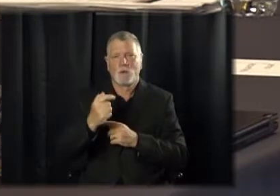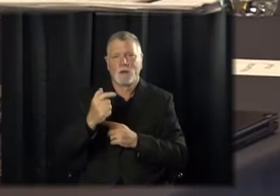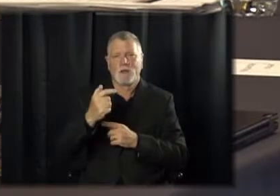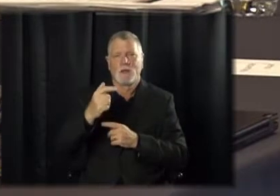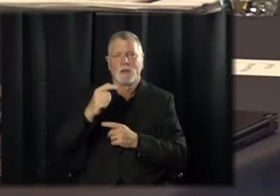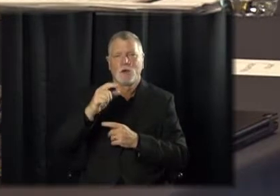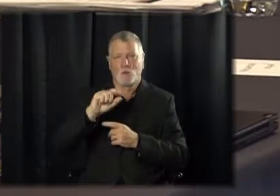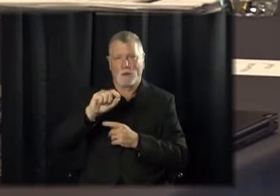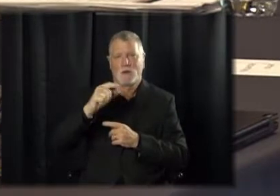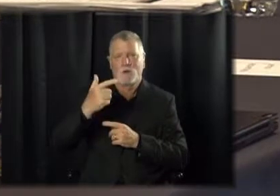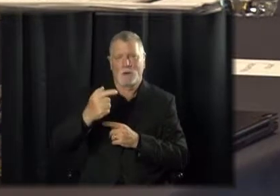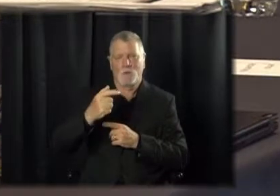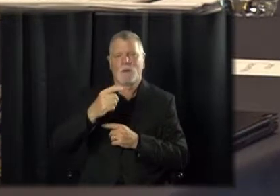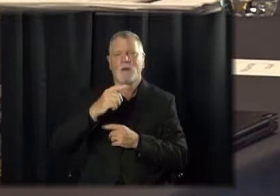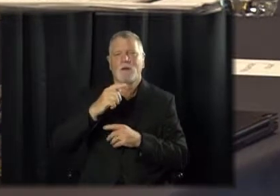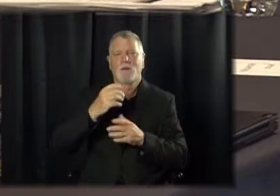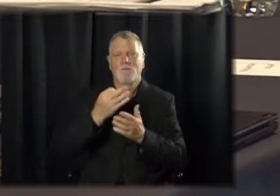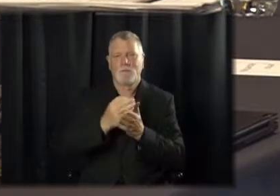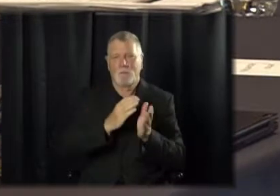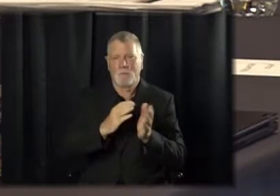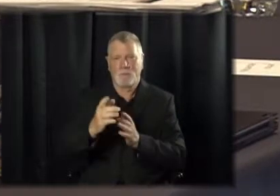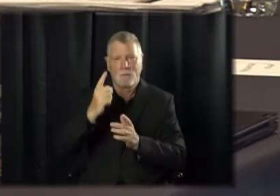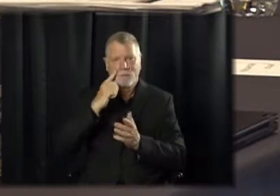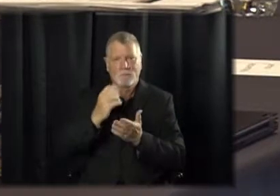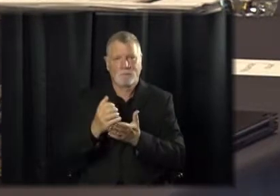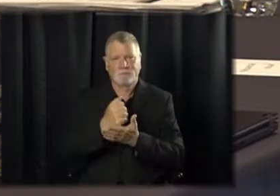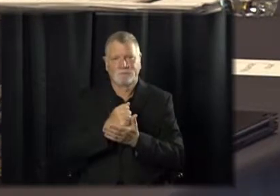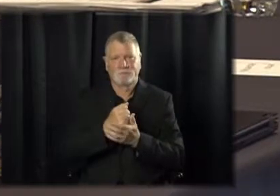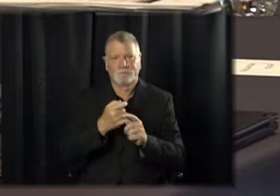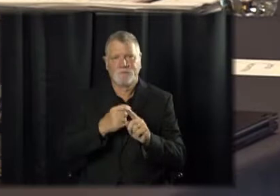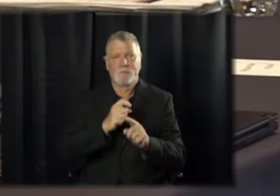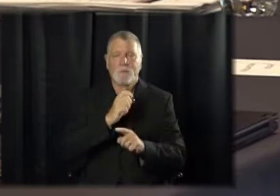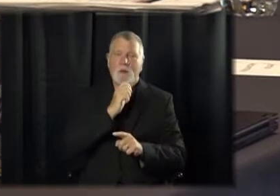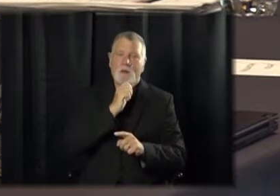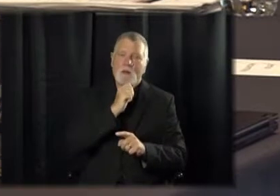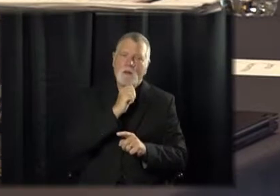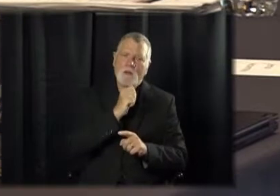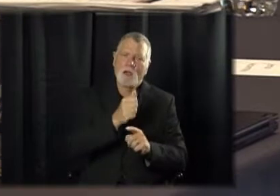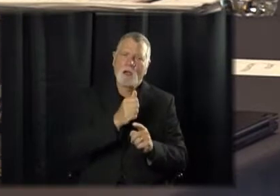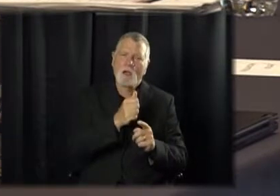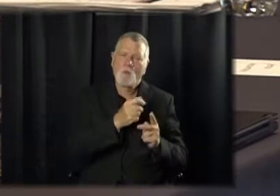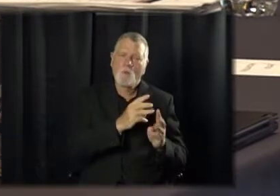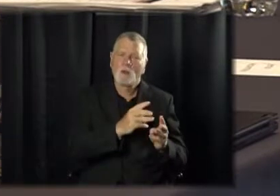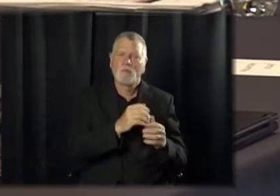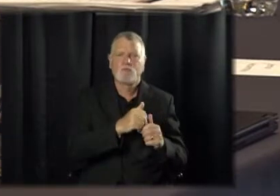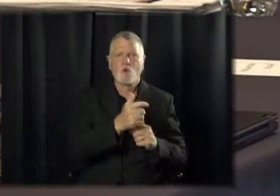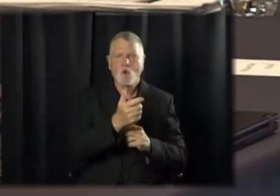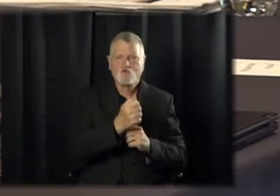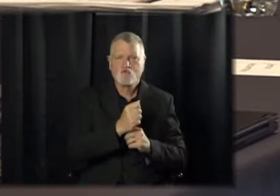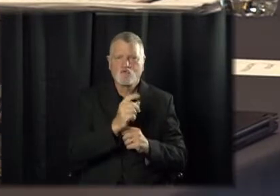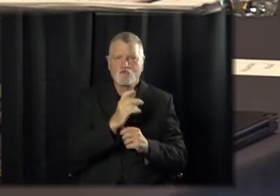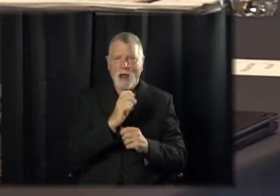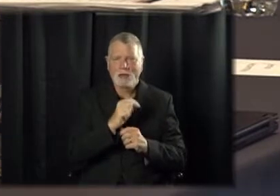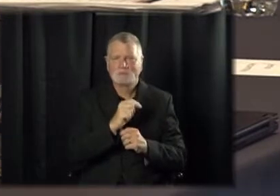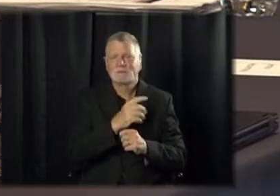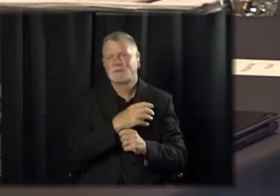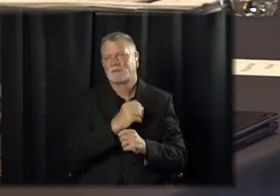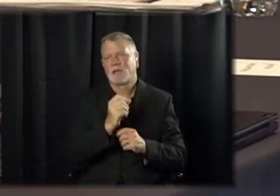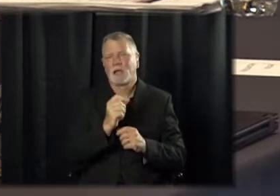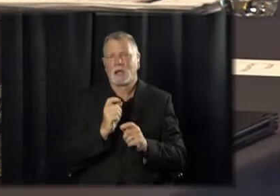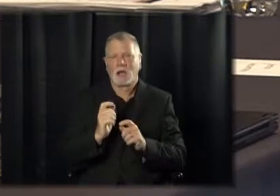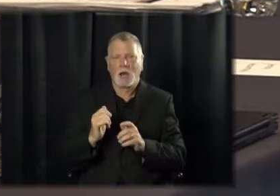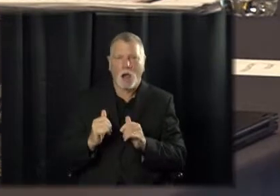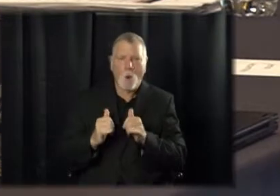plan maximizes opportunities to increase revenue from non-tuition sources, including grants and awards,